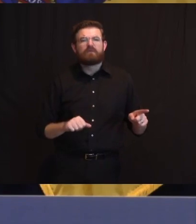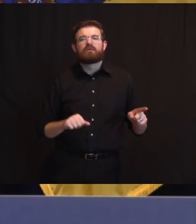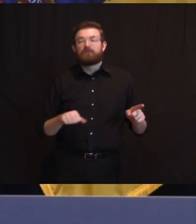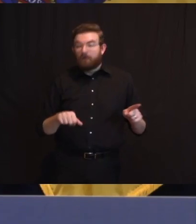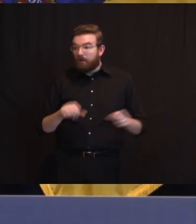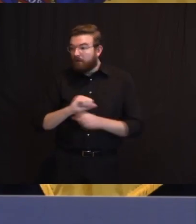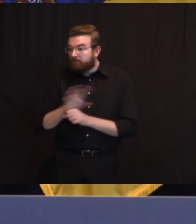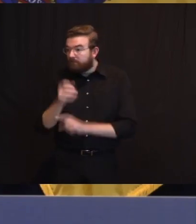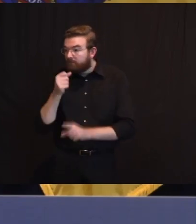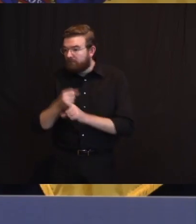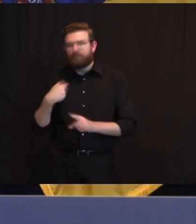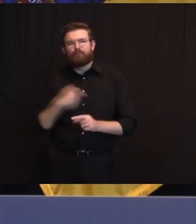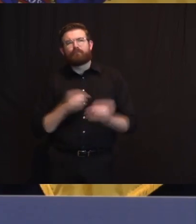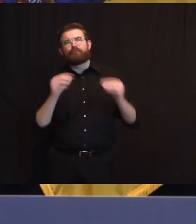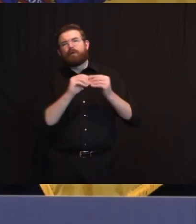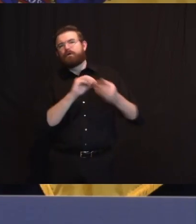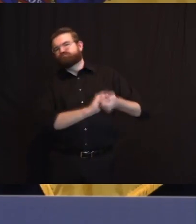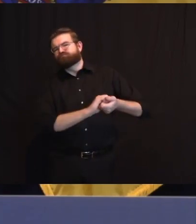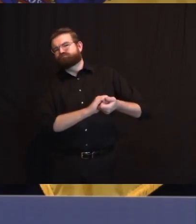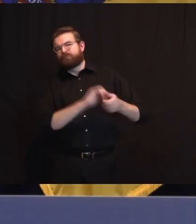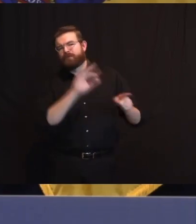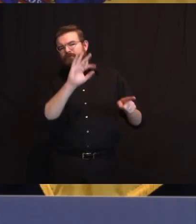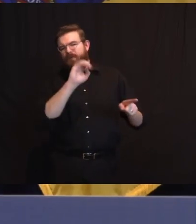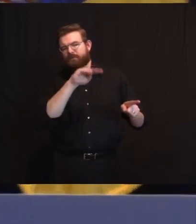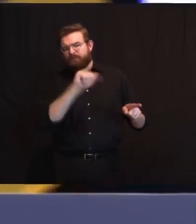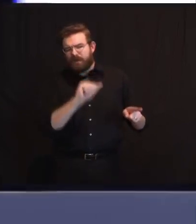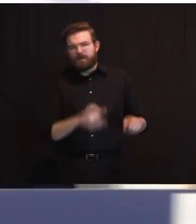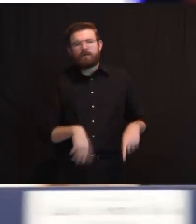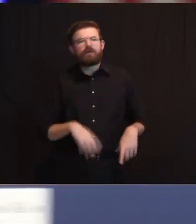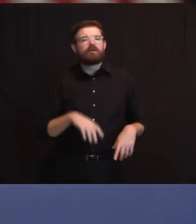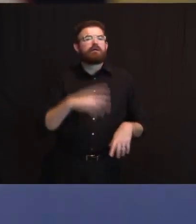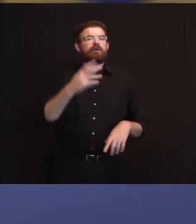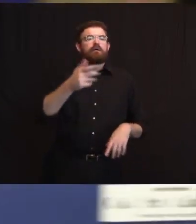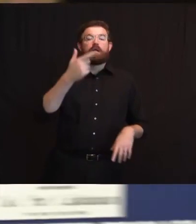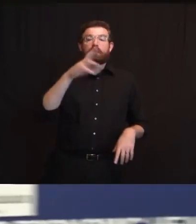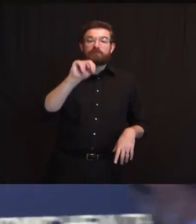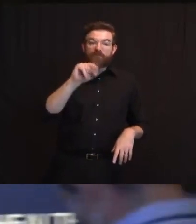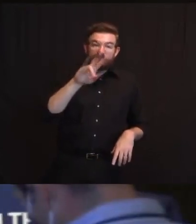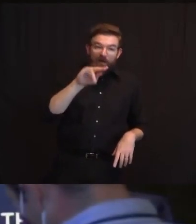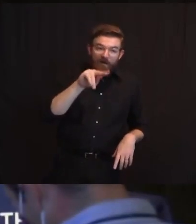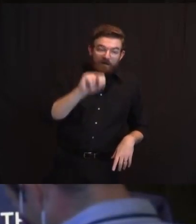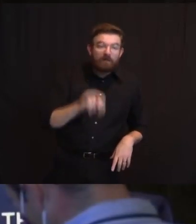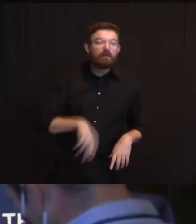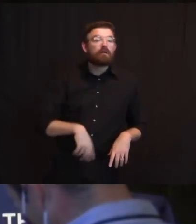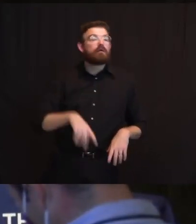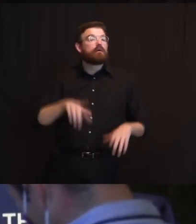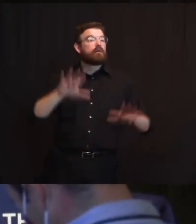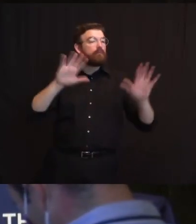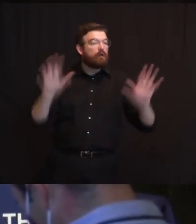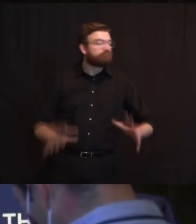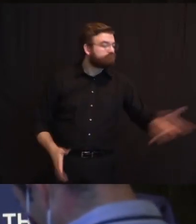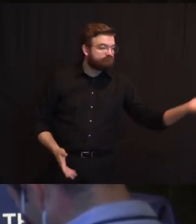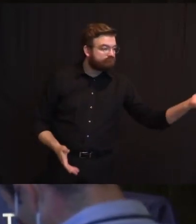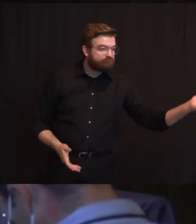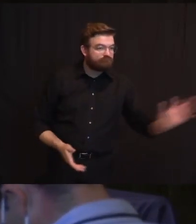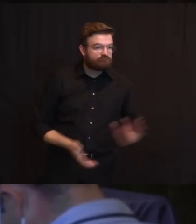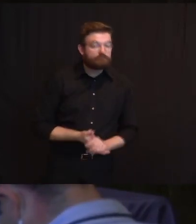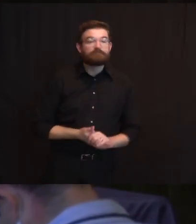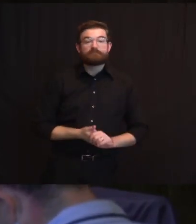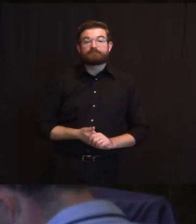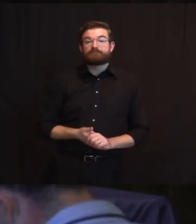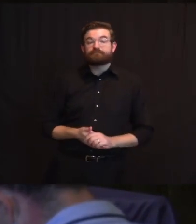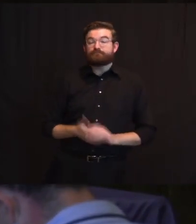to compliance, gun violence, on weather? Thank you. Thank you, Governor. Good afternoon. In the last 2 nights, there have been no